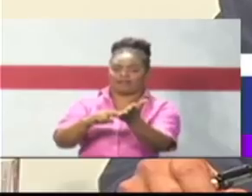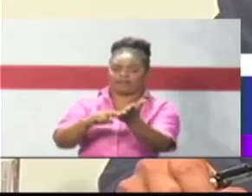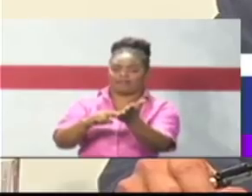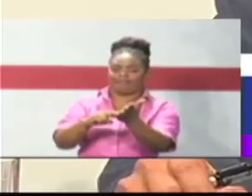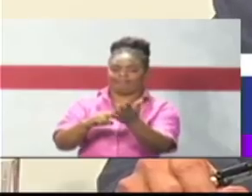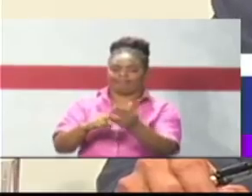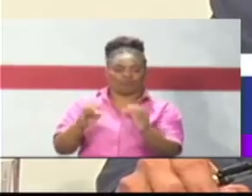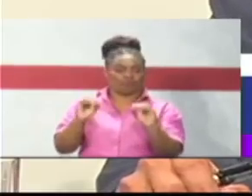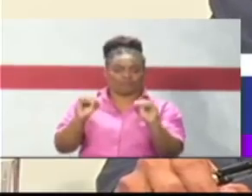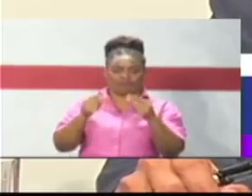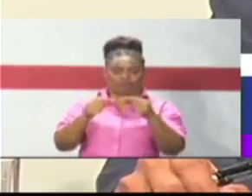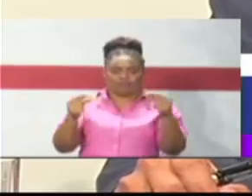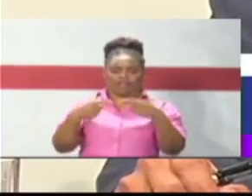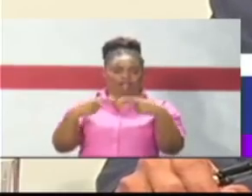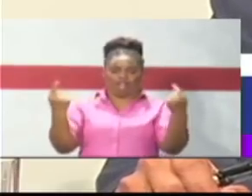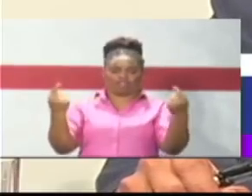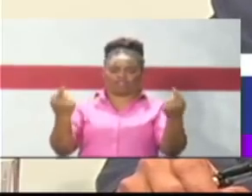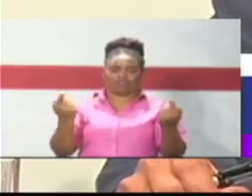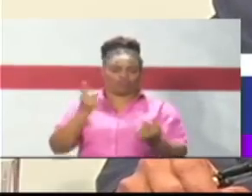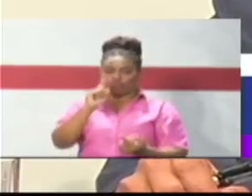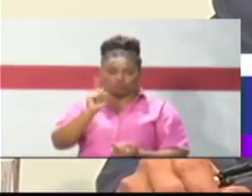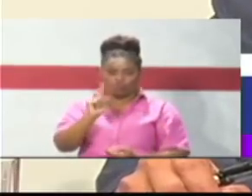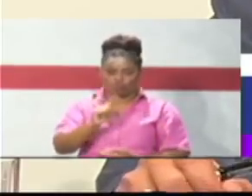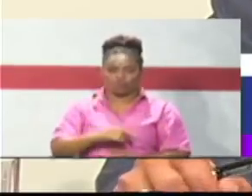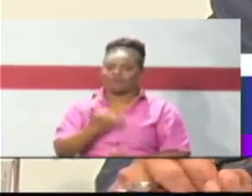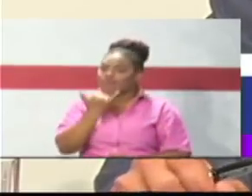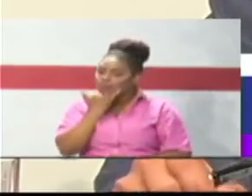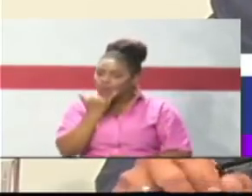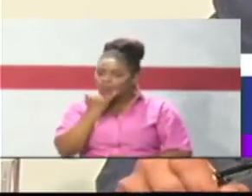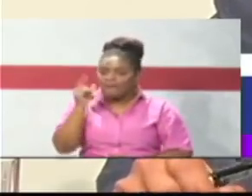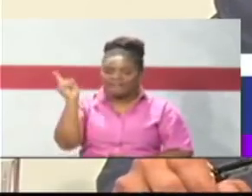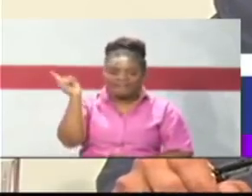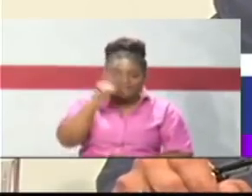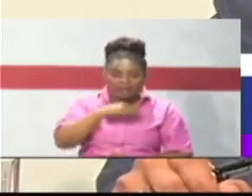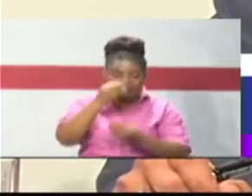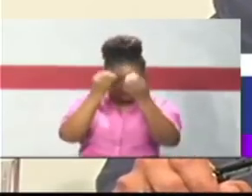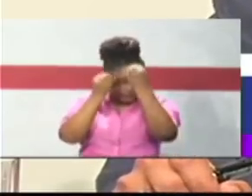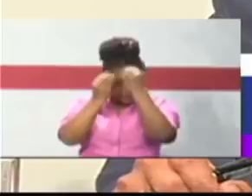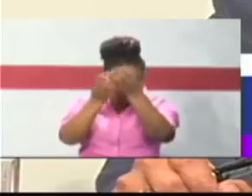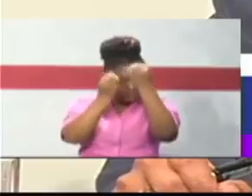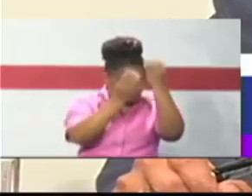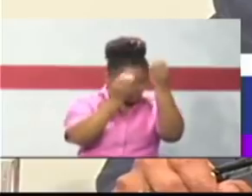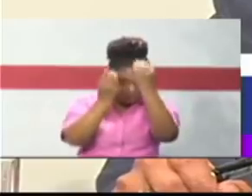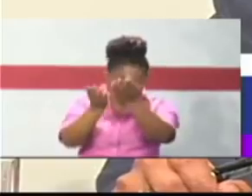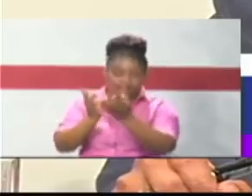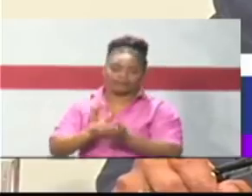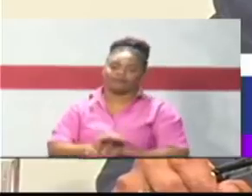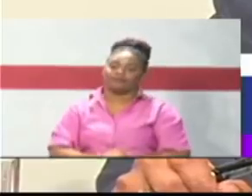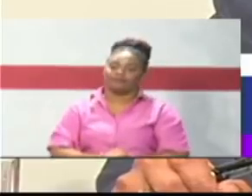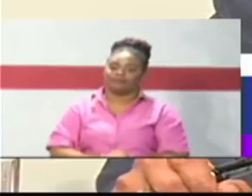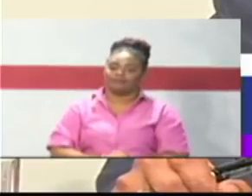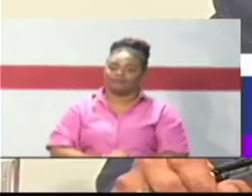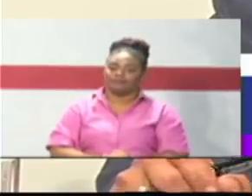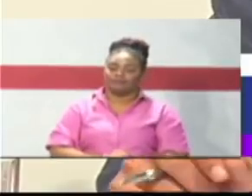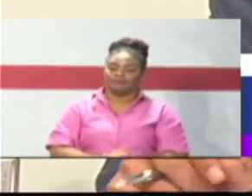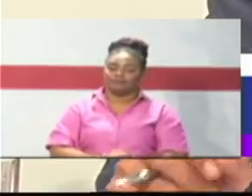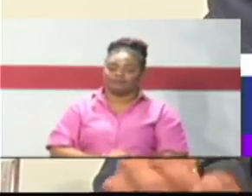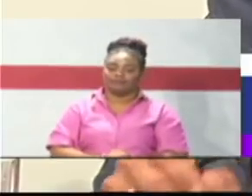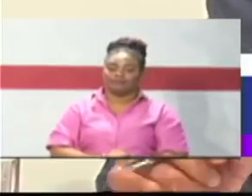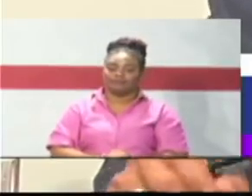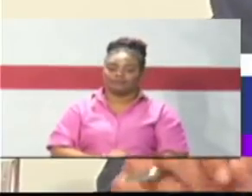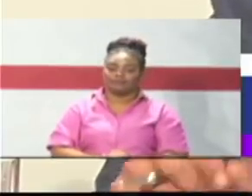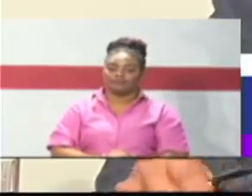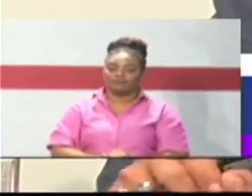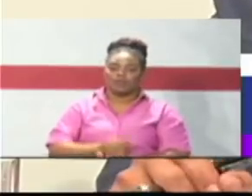or adverse event. And what was sad about this is that it wasted